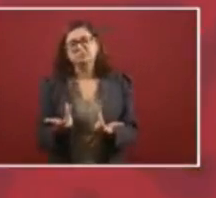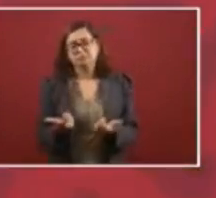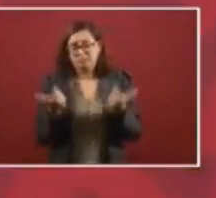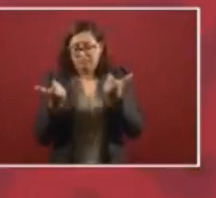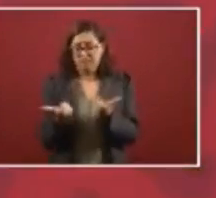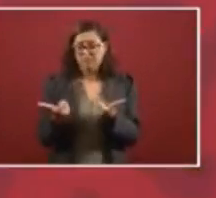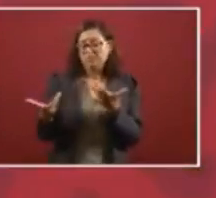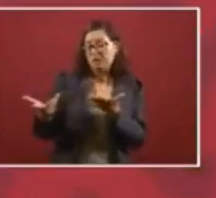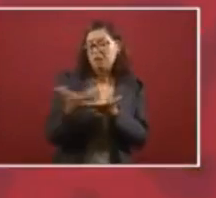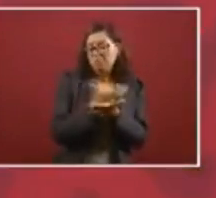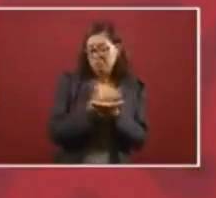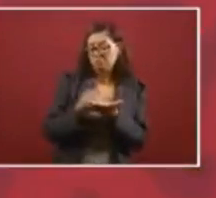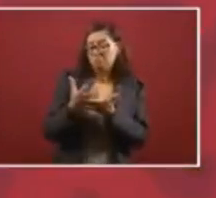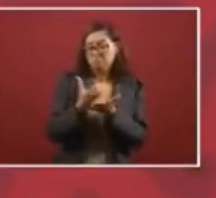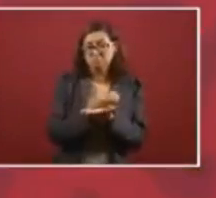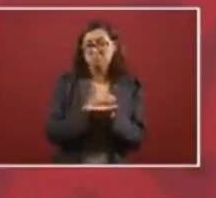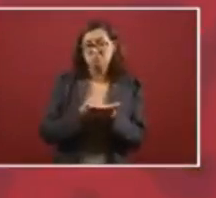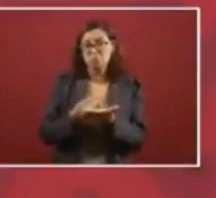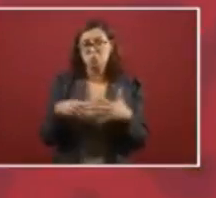payment.